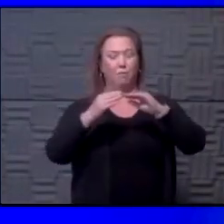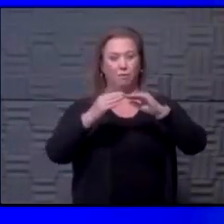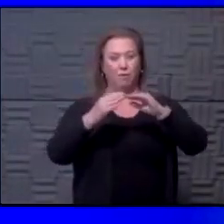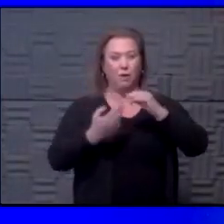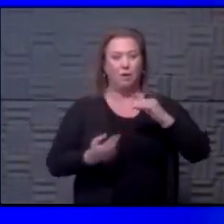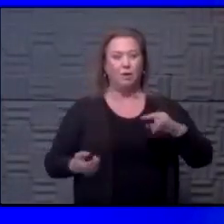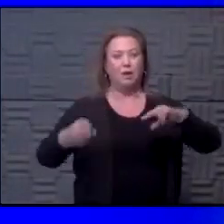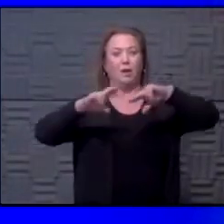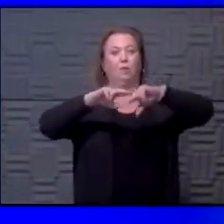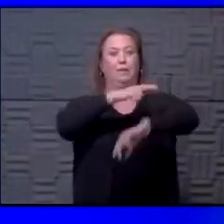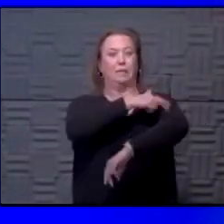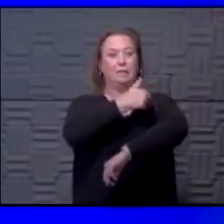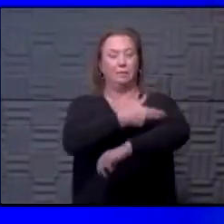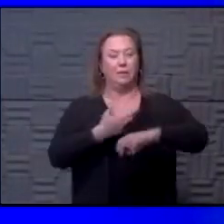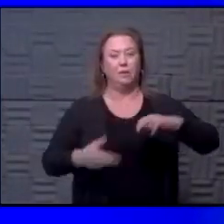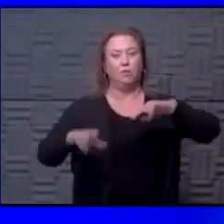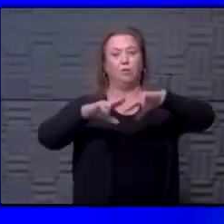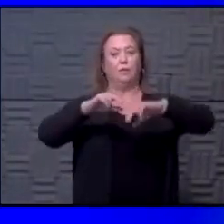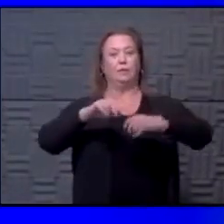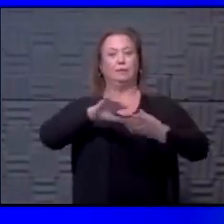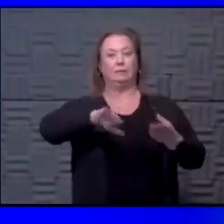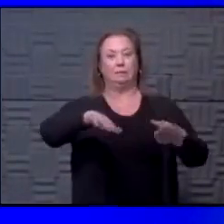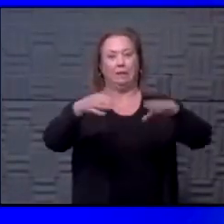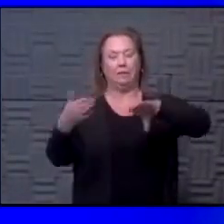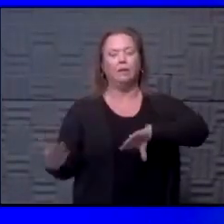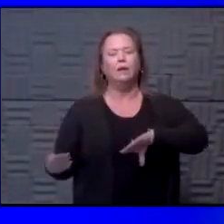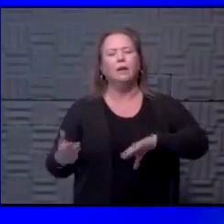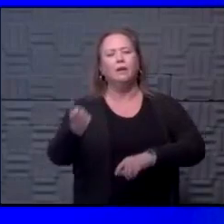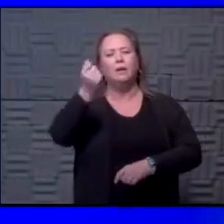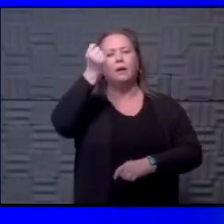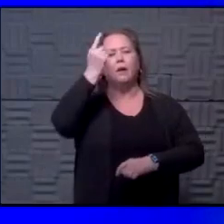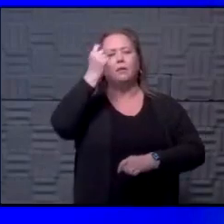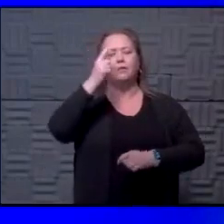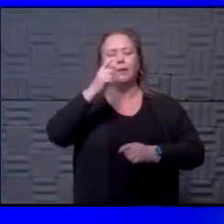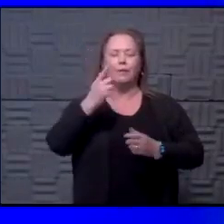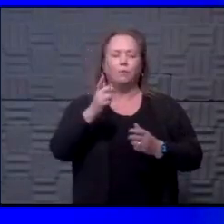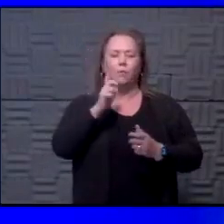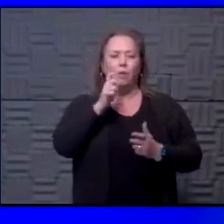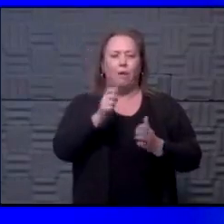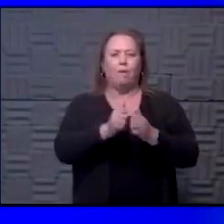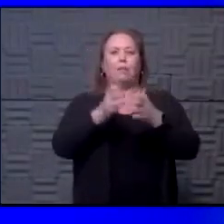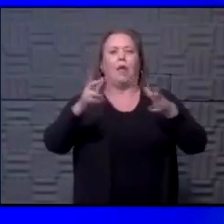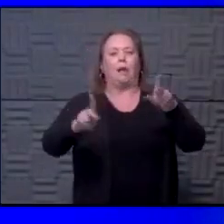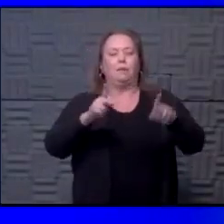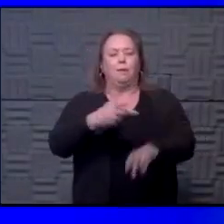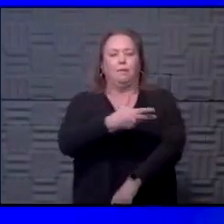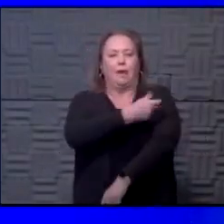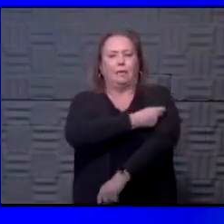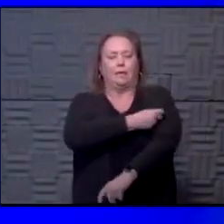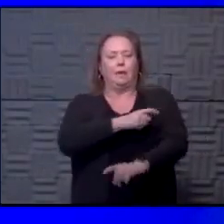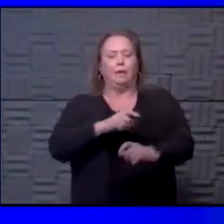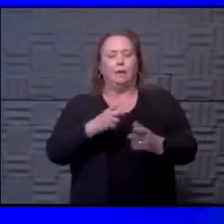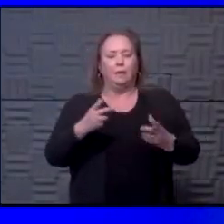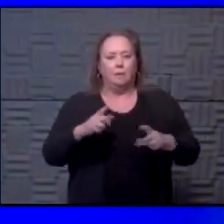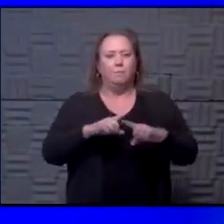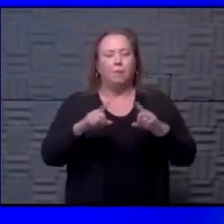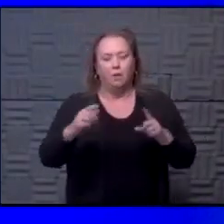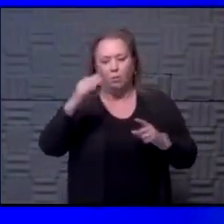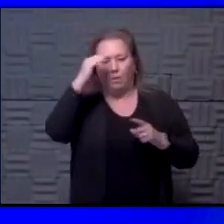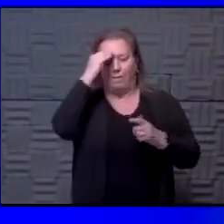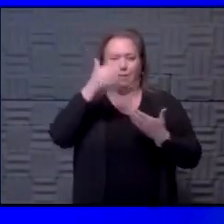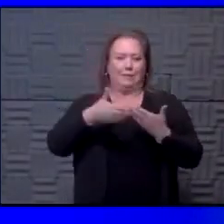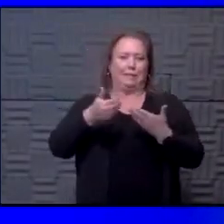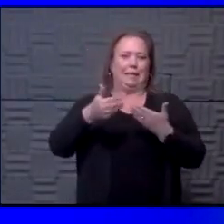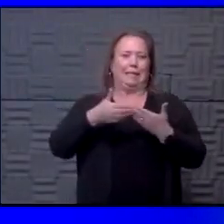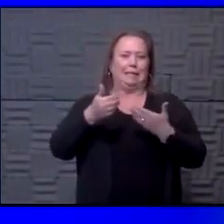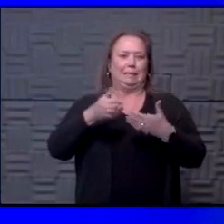increased hospitalizations and death? While we still have a low percentage of the general population that's vaccinated. But then also moving locally, because we know how easy